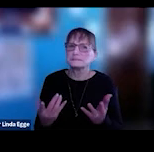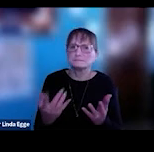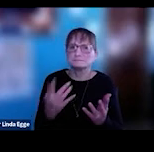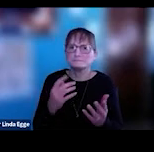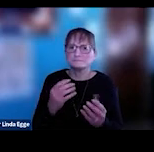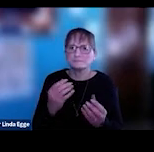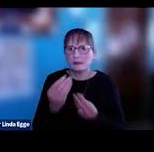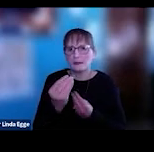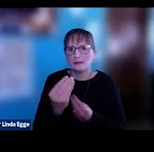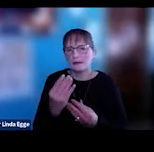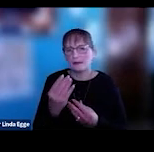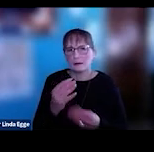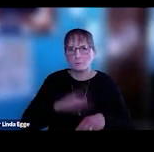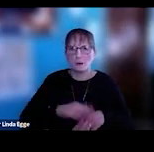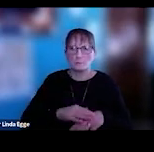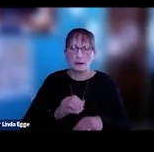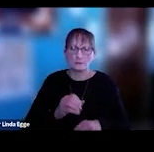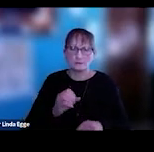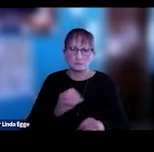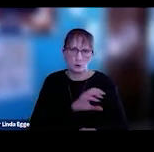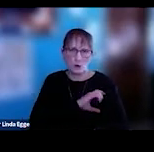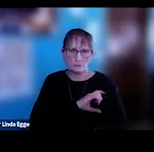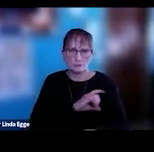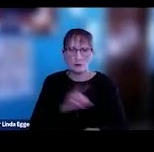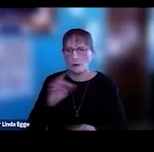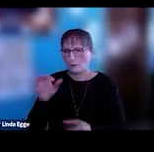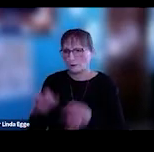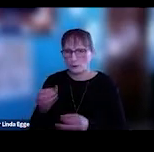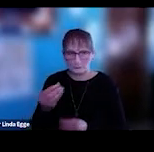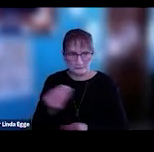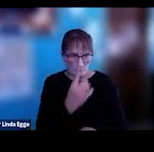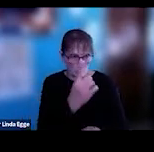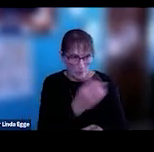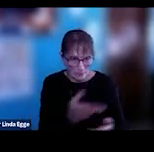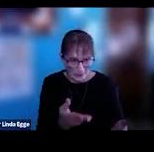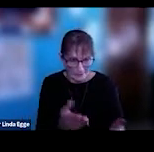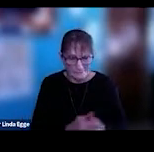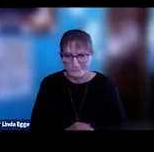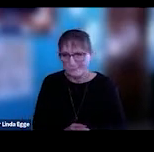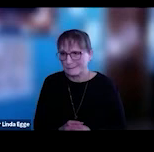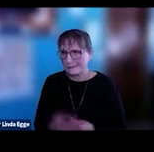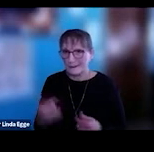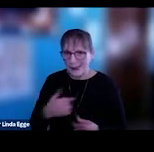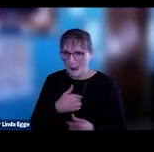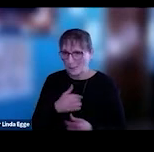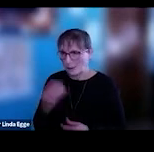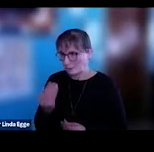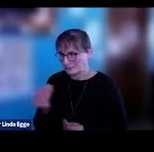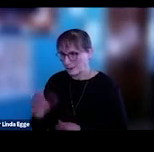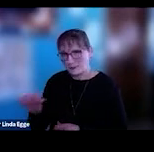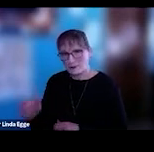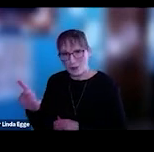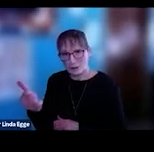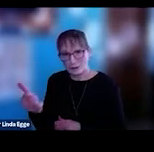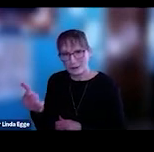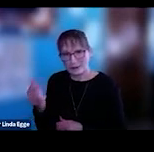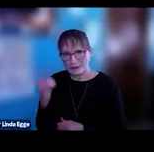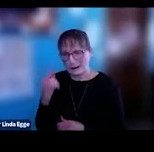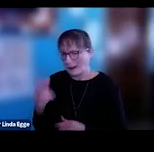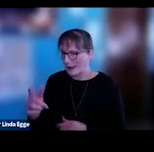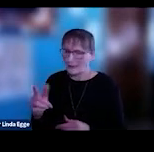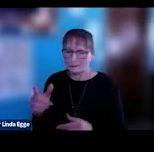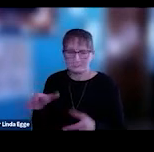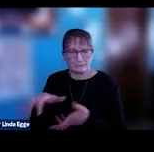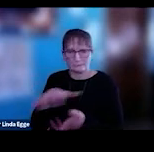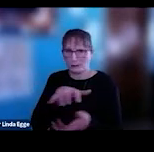probation officer or even the judge they're working with will tell them one thing, and we will tell them another thing, and that's extremely